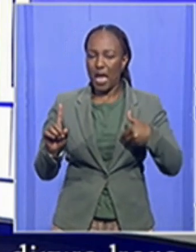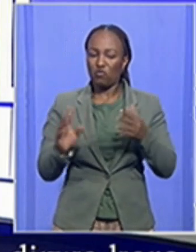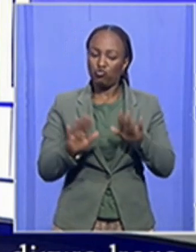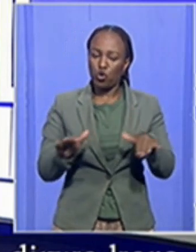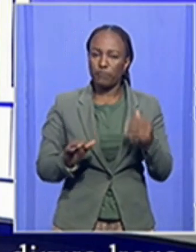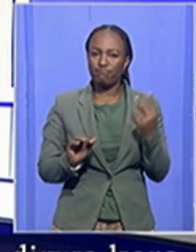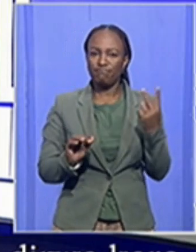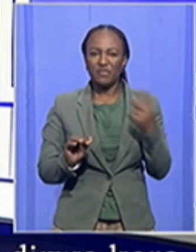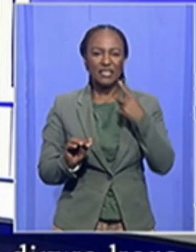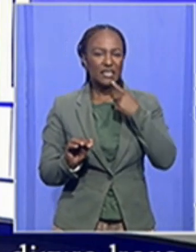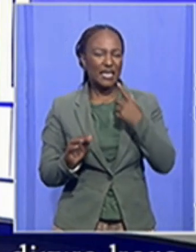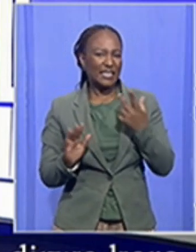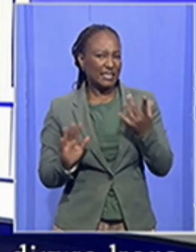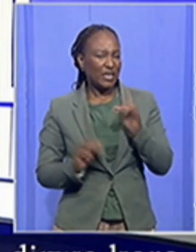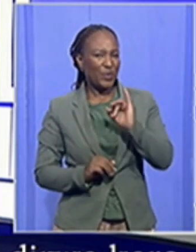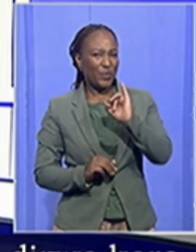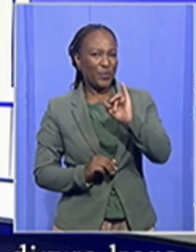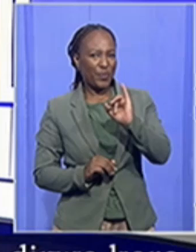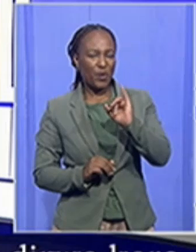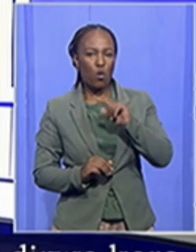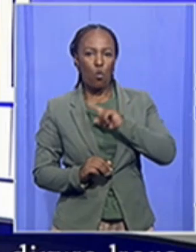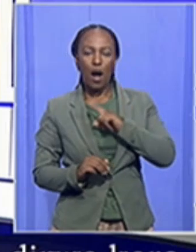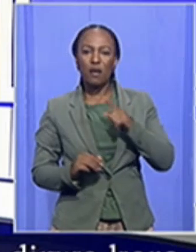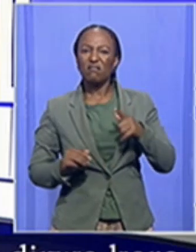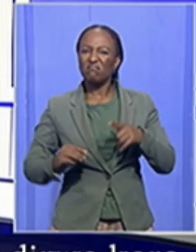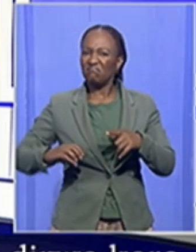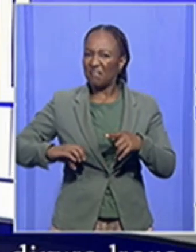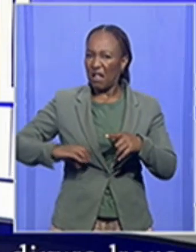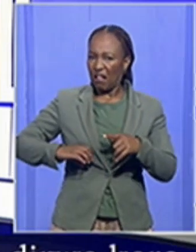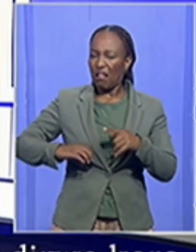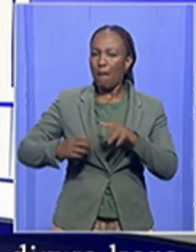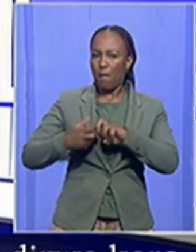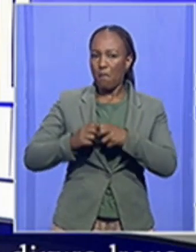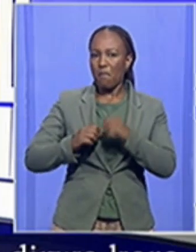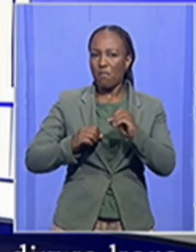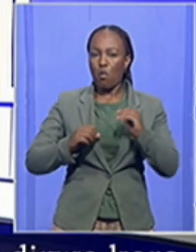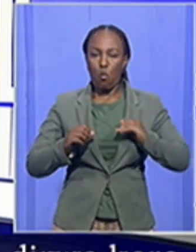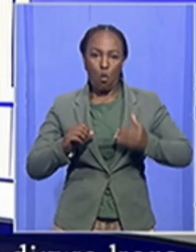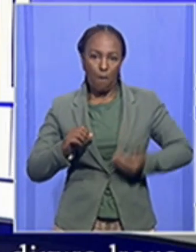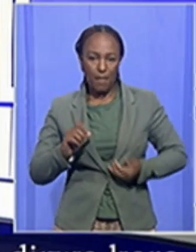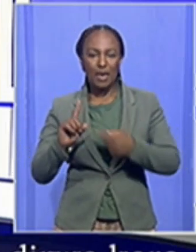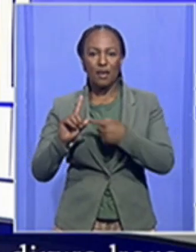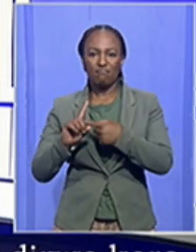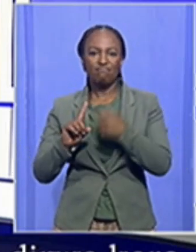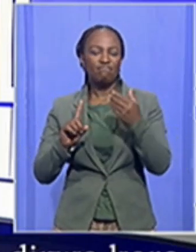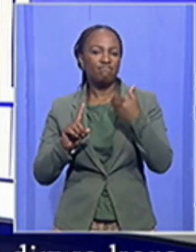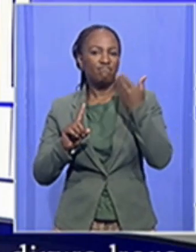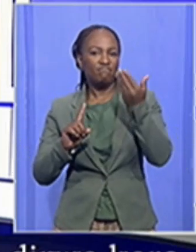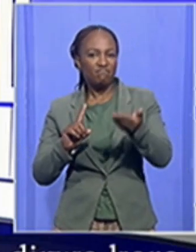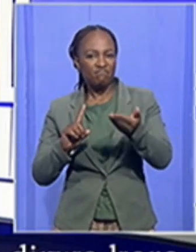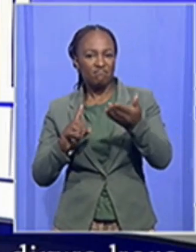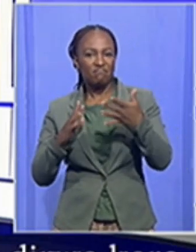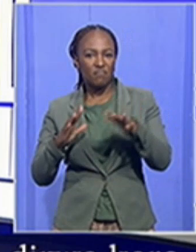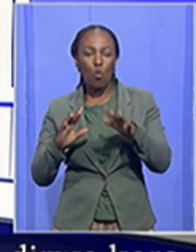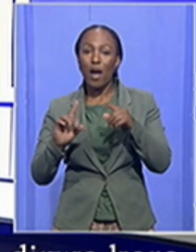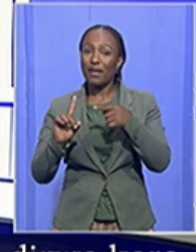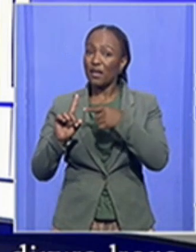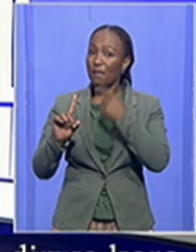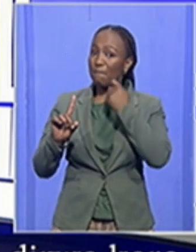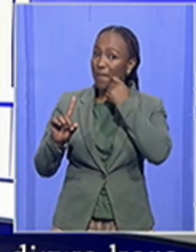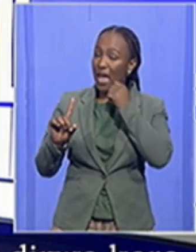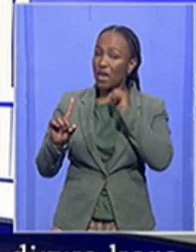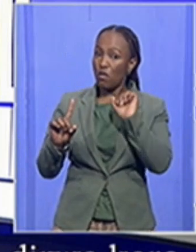ya pele morago ga karo mmeleng wa gagwe. Mosadi yo o re seo se ile sa latelwa ke kgato ye nngwe yeo e hlotšego lehu la gagwe